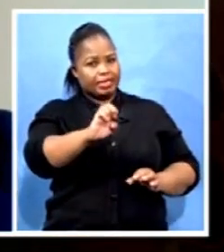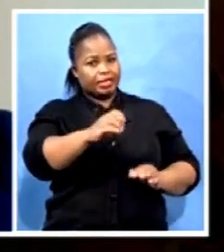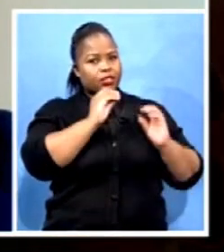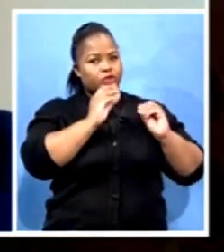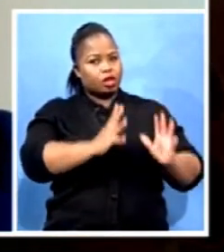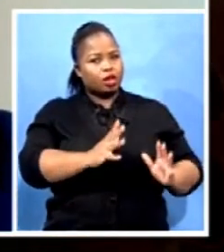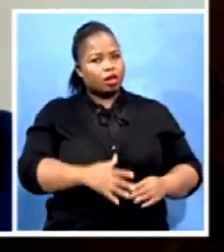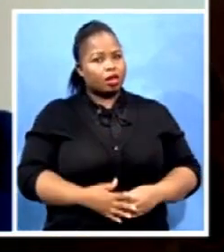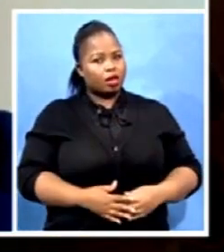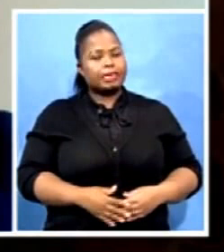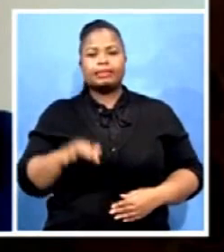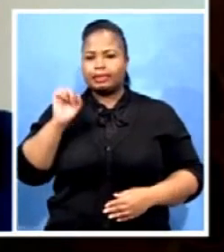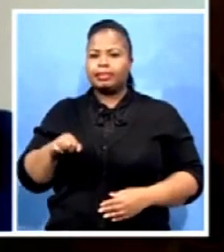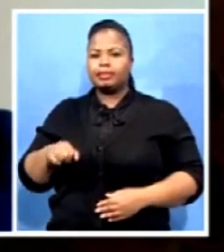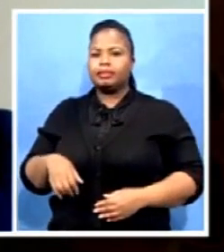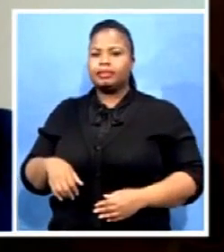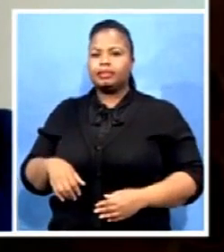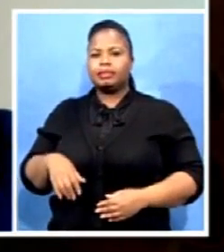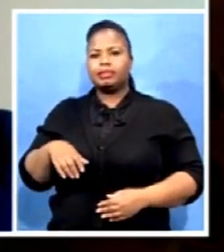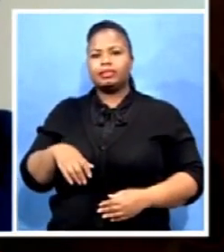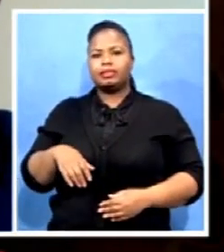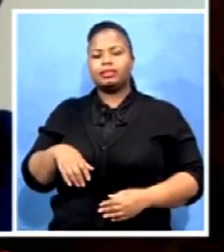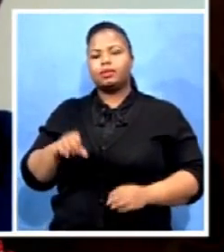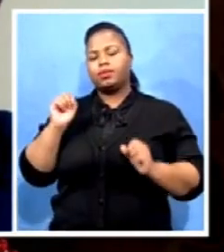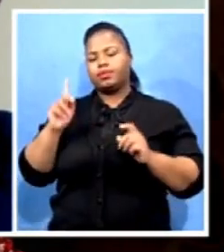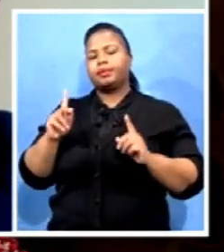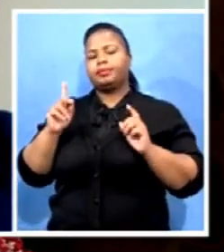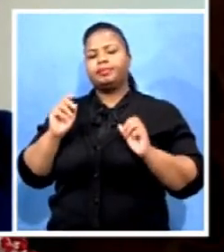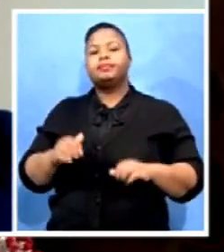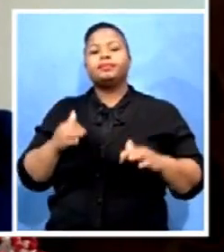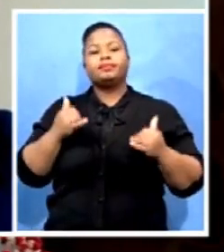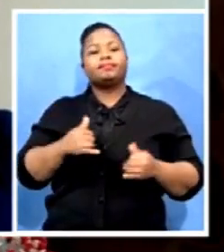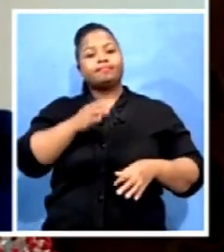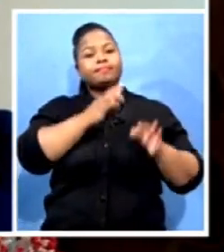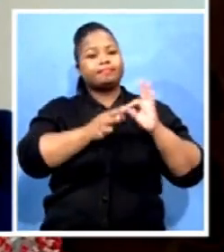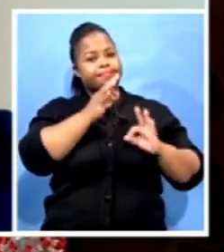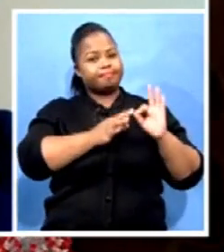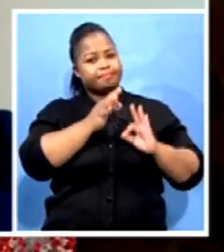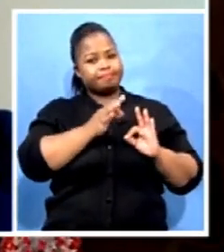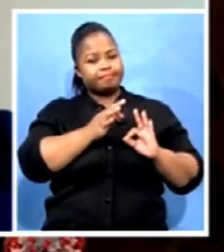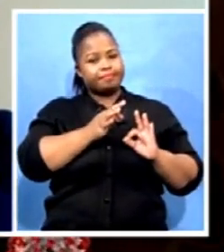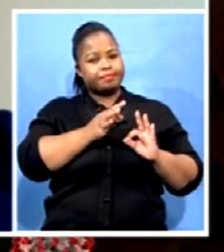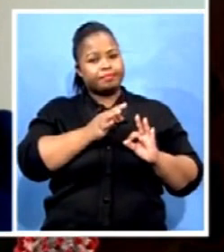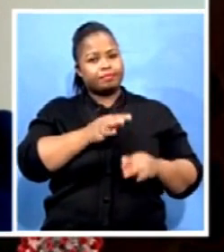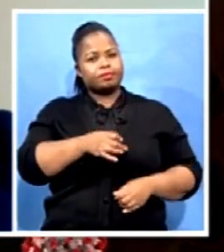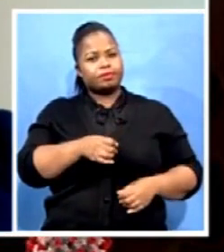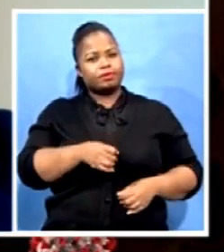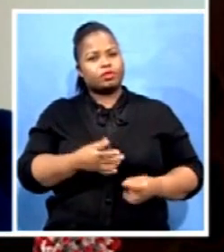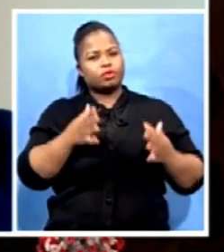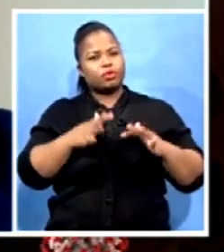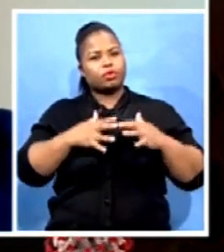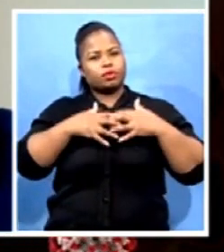Ithute, SA Land. All right. So talk to us about, your recovery plan to salvage